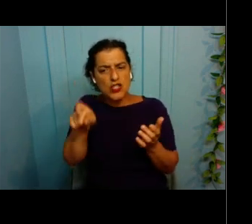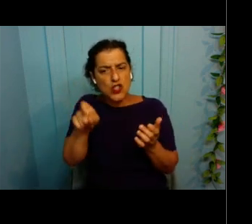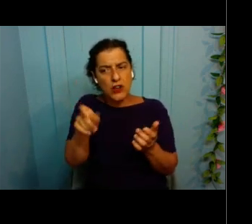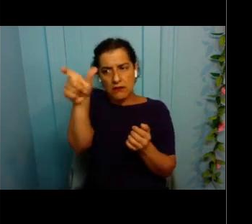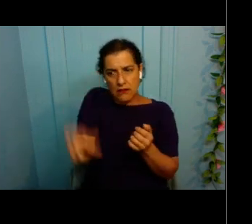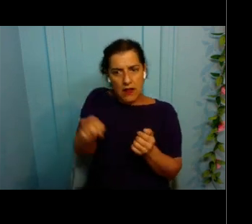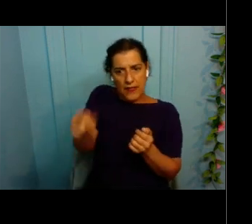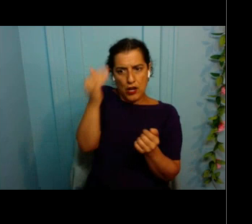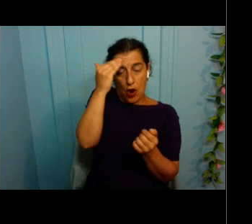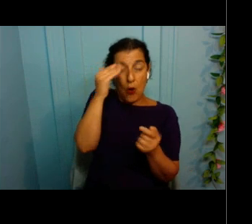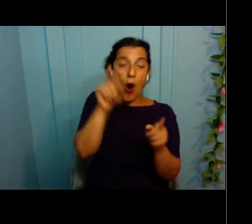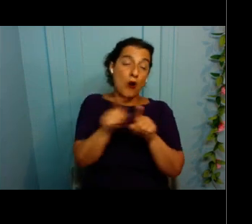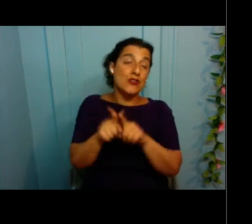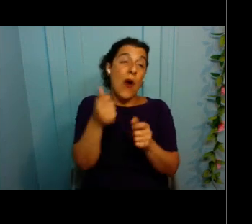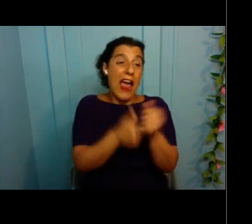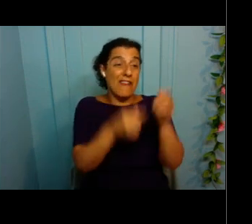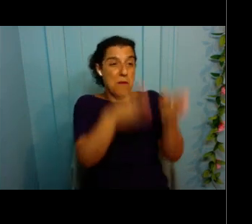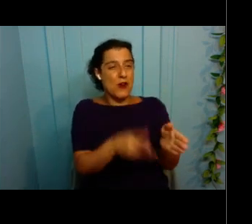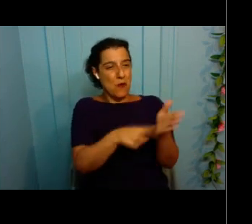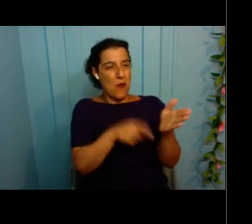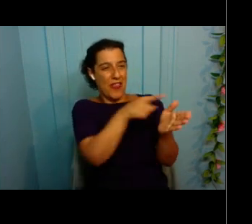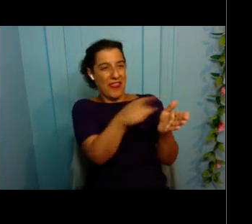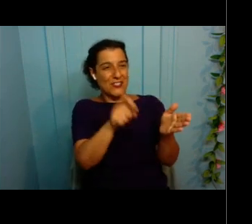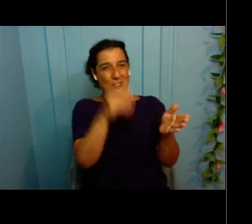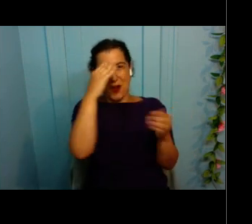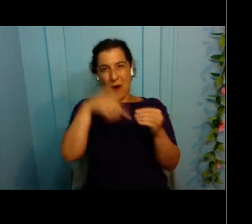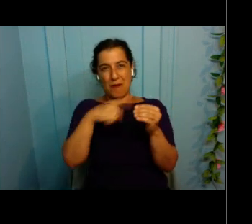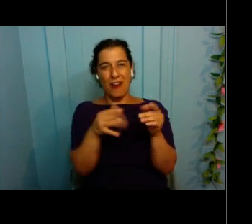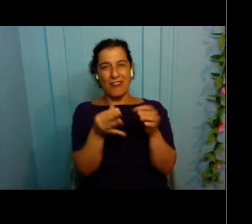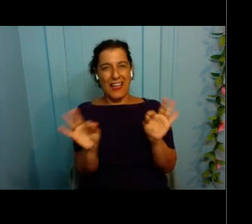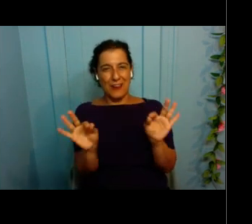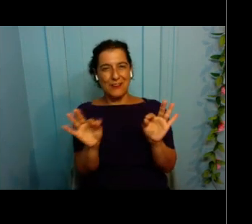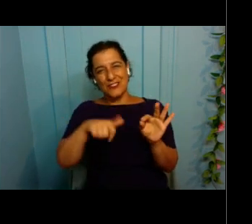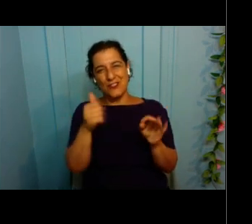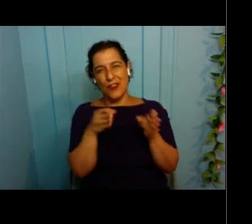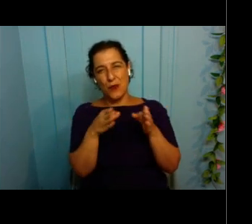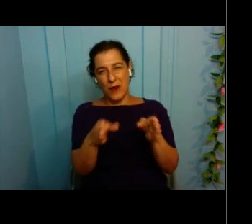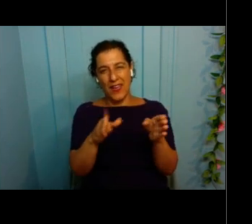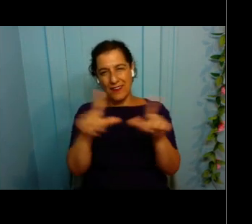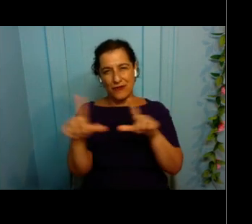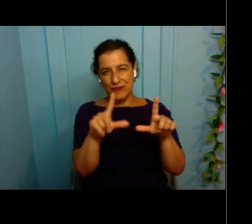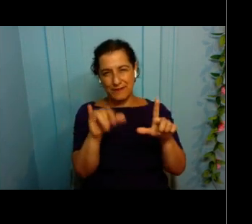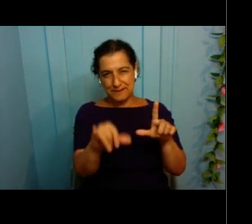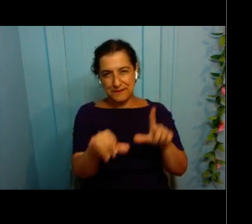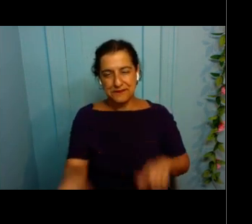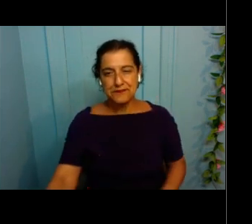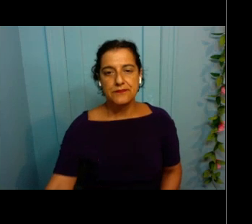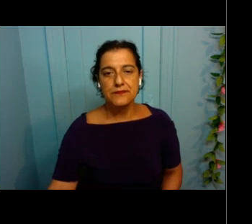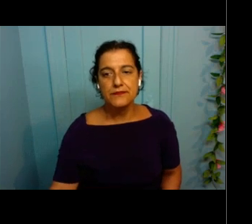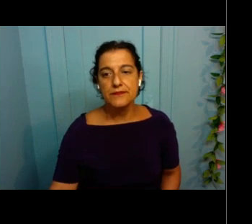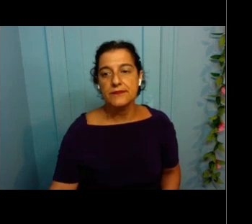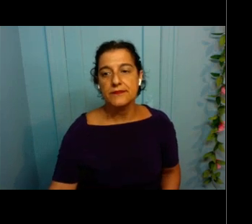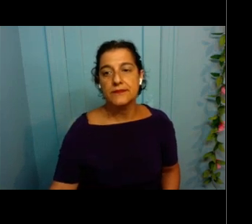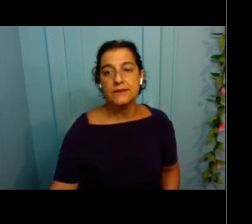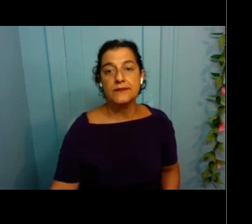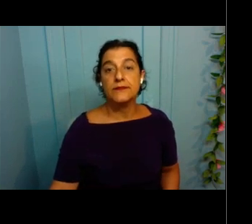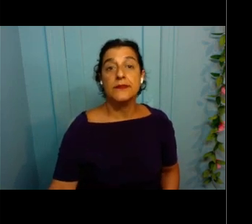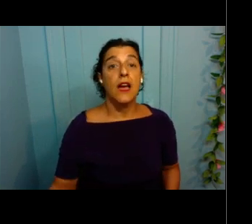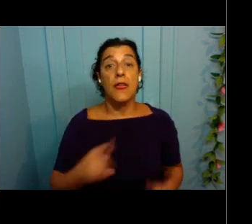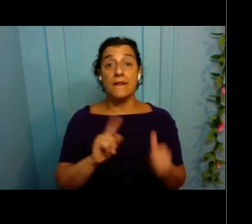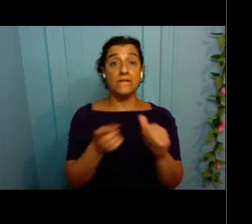know about language is another way of saying that. And so the first pillar of this